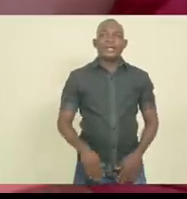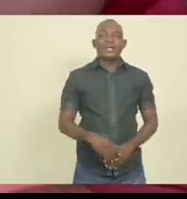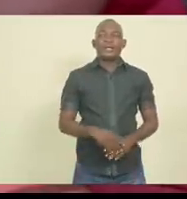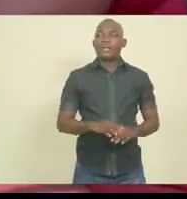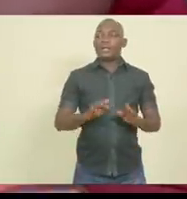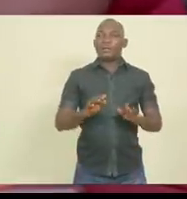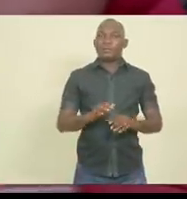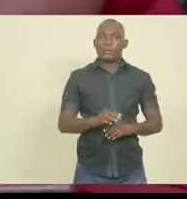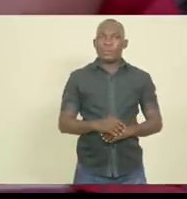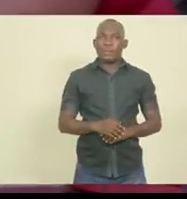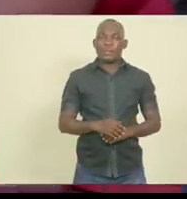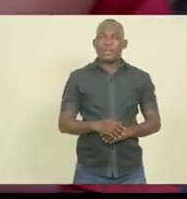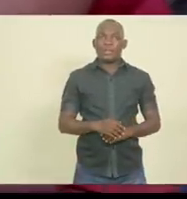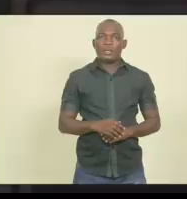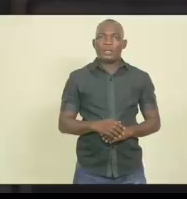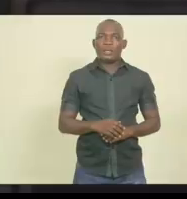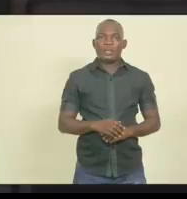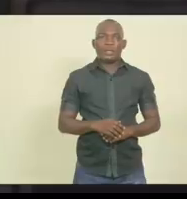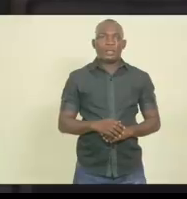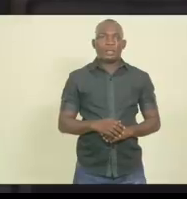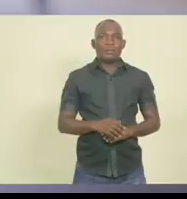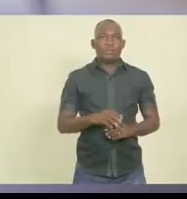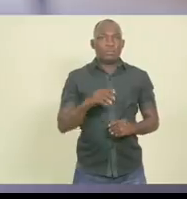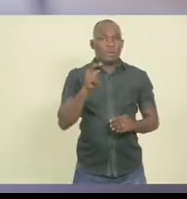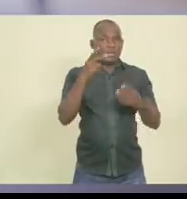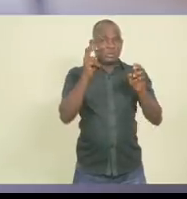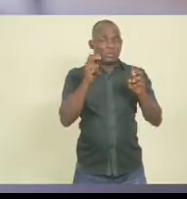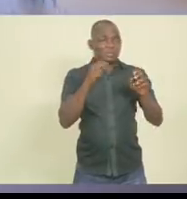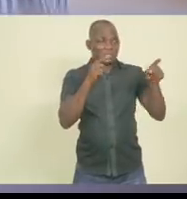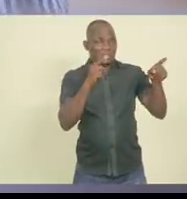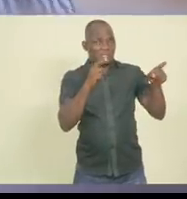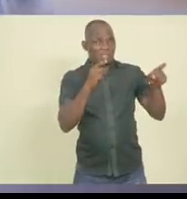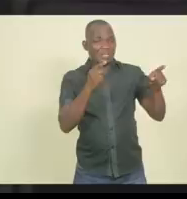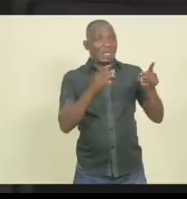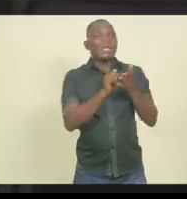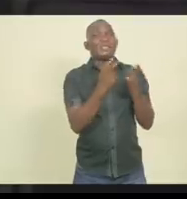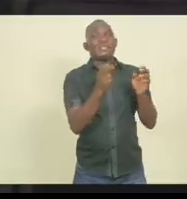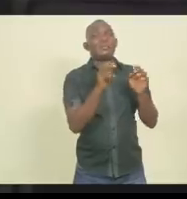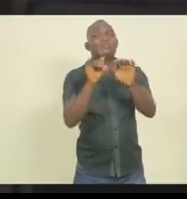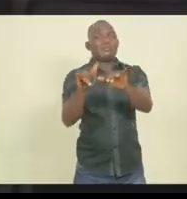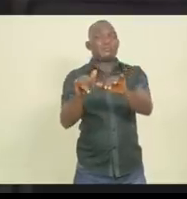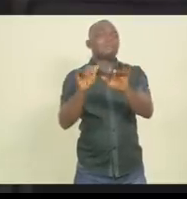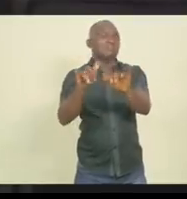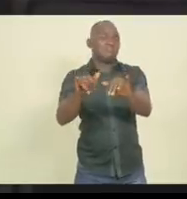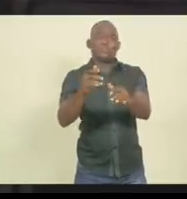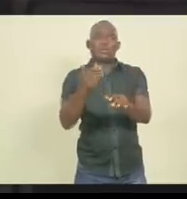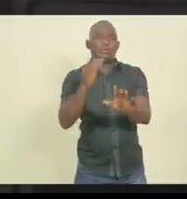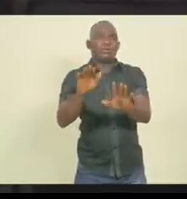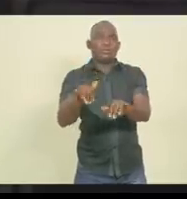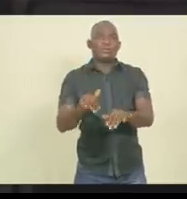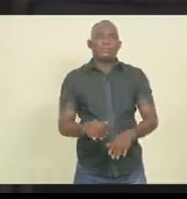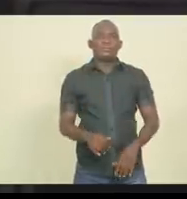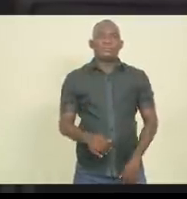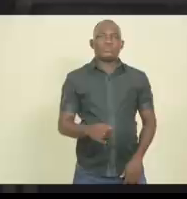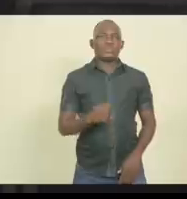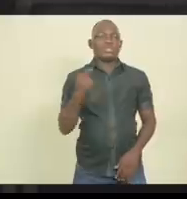I'm so sorry to interrupt, Koko. You really need to take this case. Well, then I guess that's my exit. No. Stay. I mean,